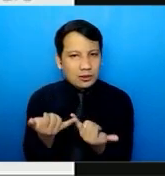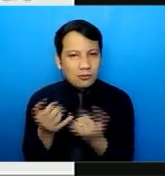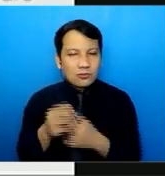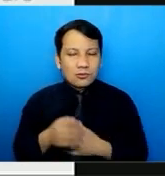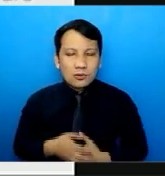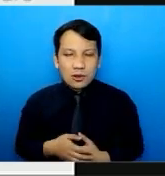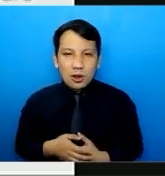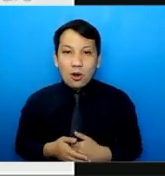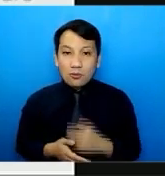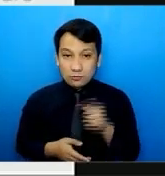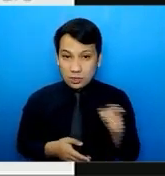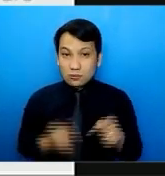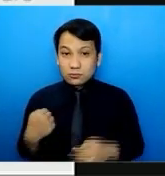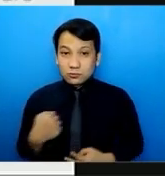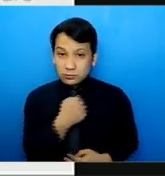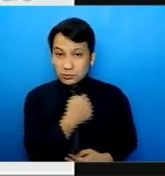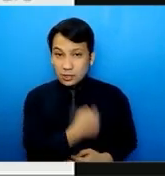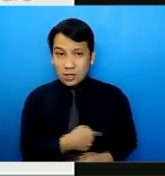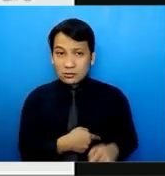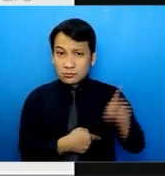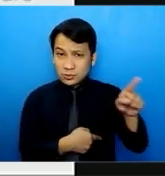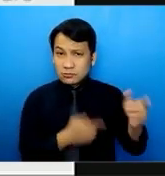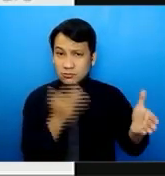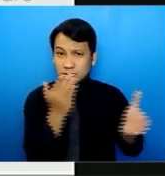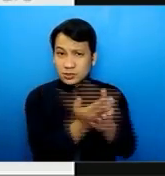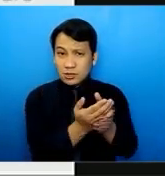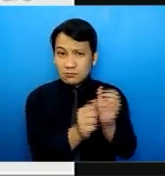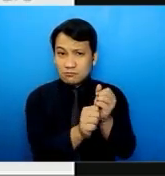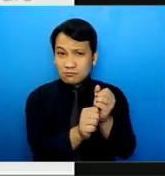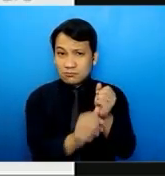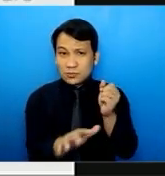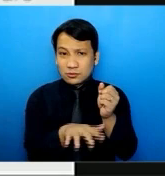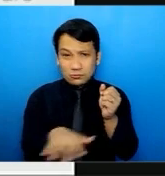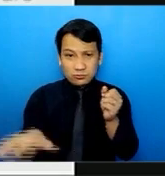China, stop shitting on the Spratlys.